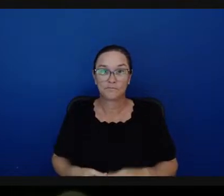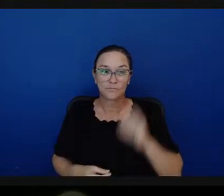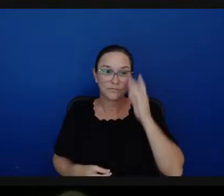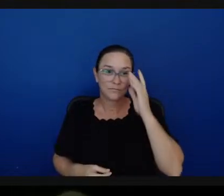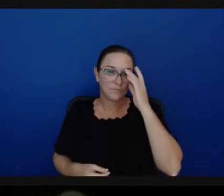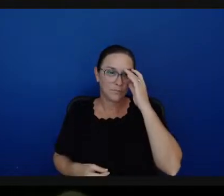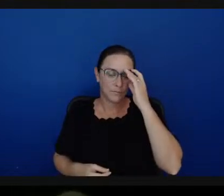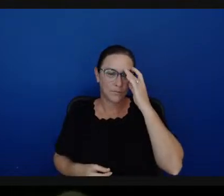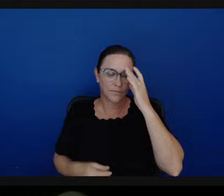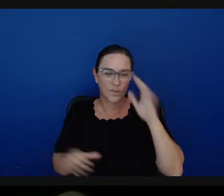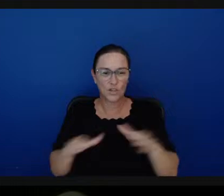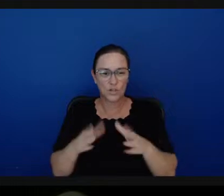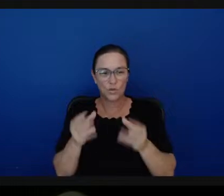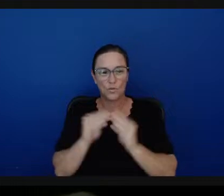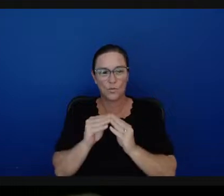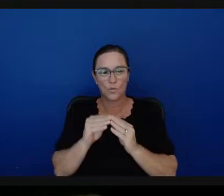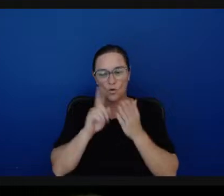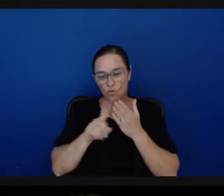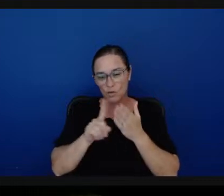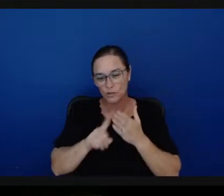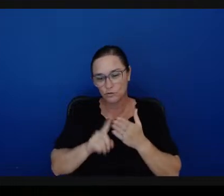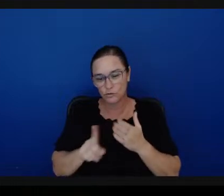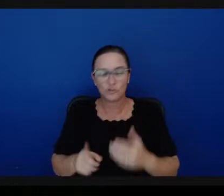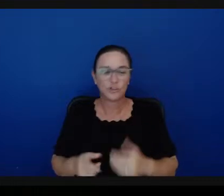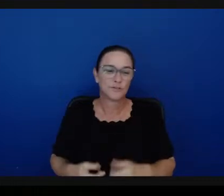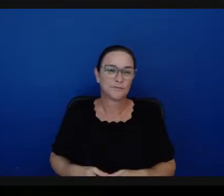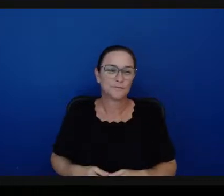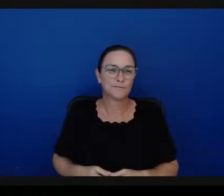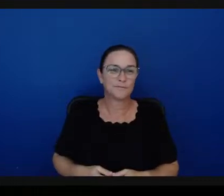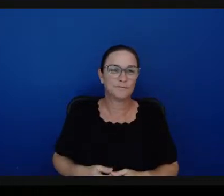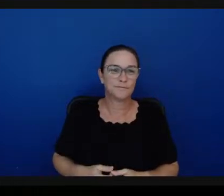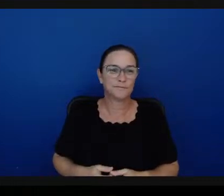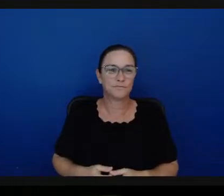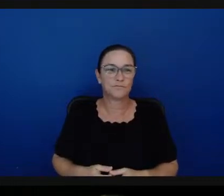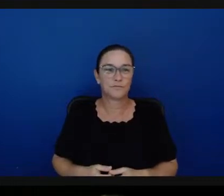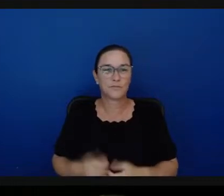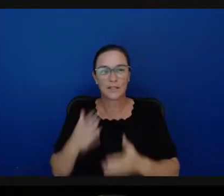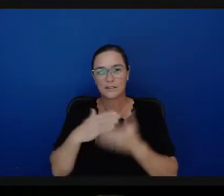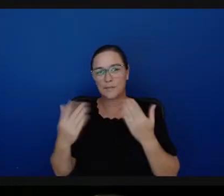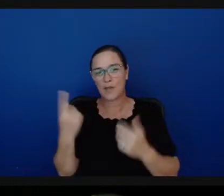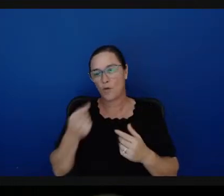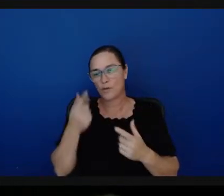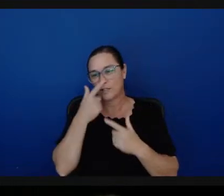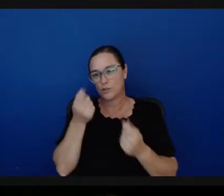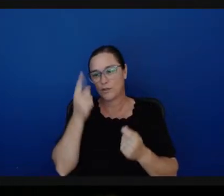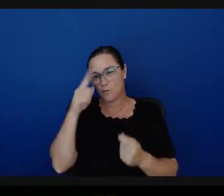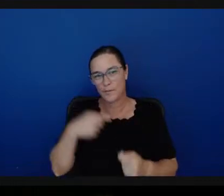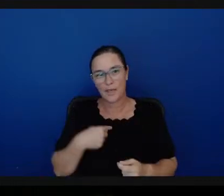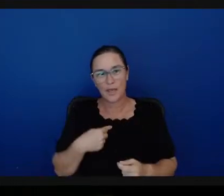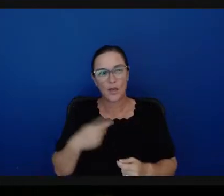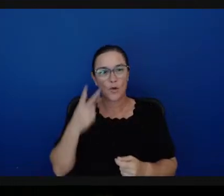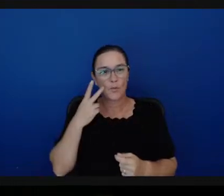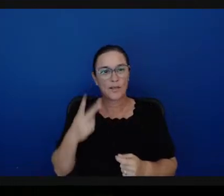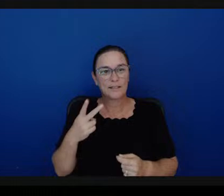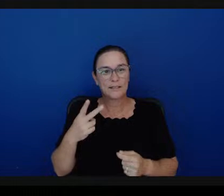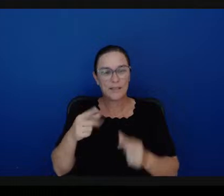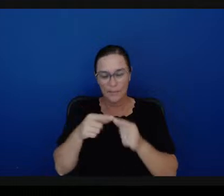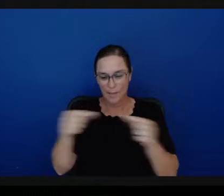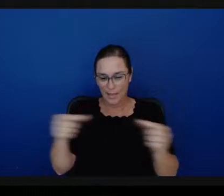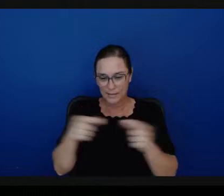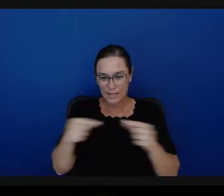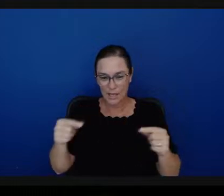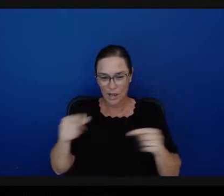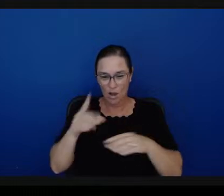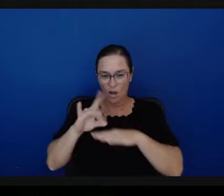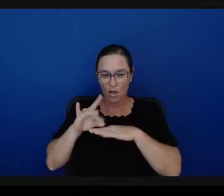more research industrious viewers. Yeah, let us know. The one that was always interesting to me with the Pele's hair is we see the Pele's hair all the time around the